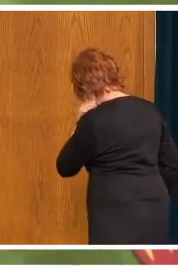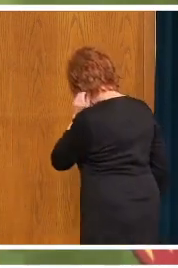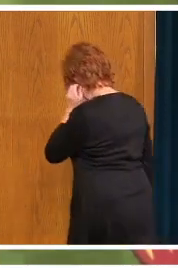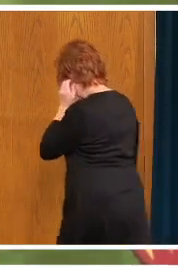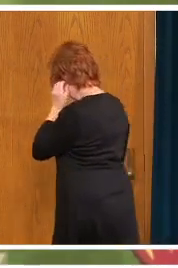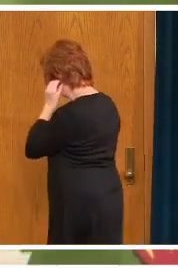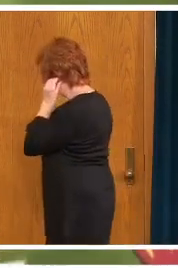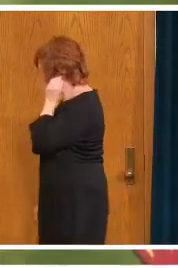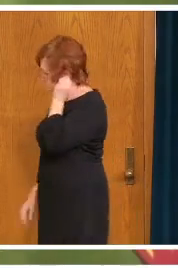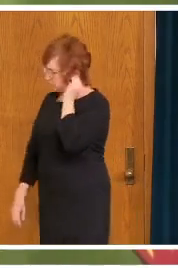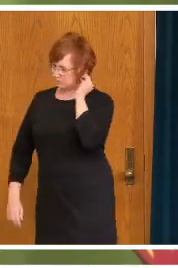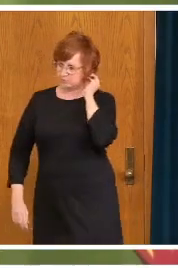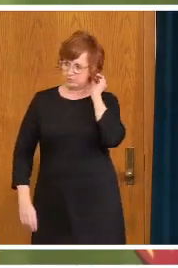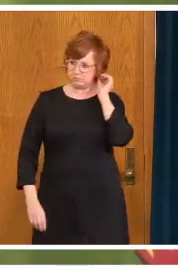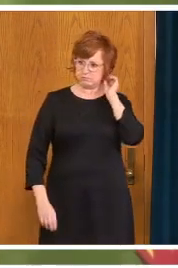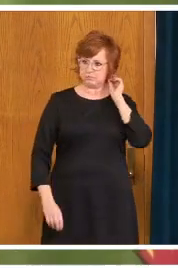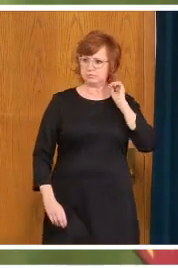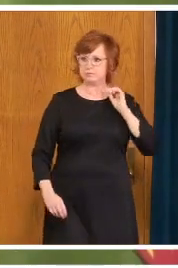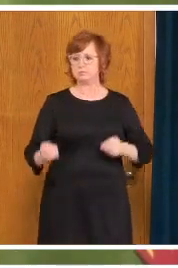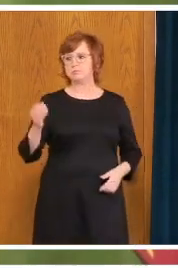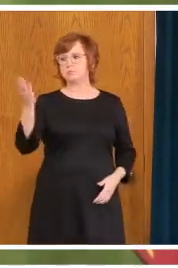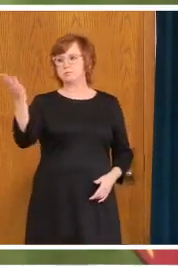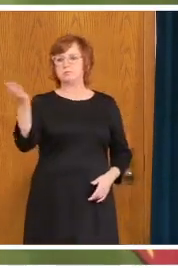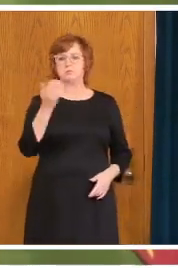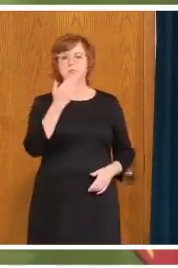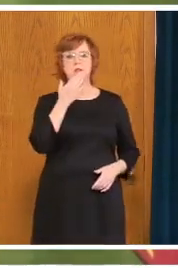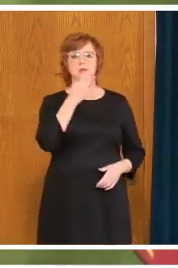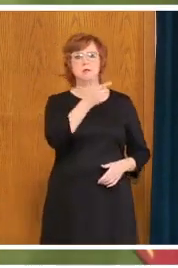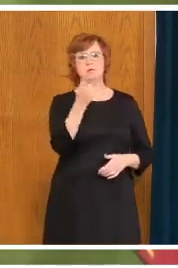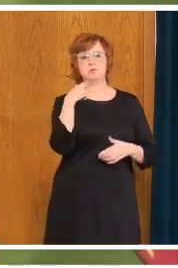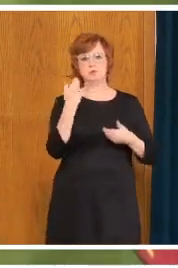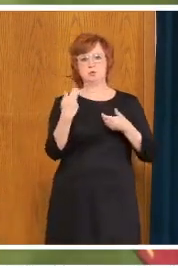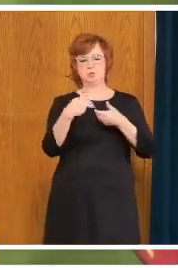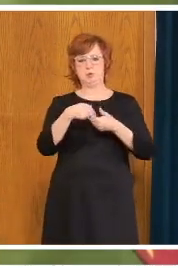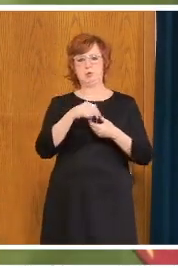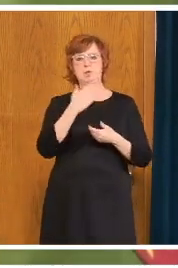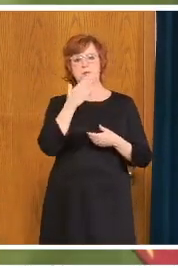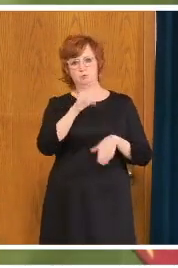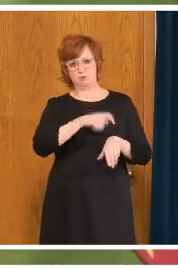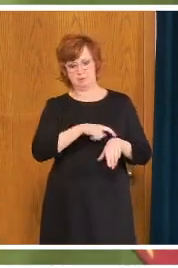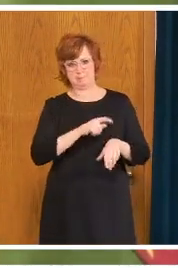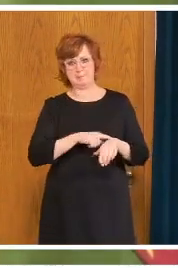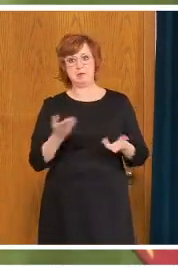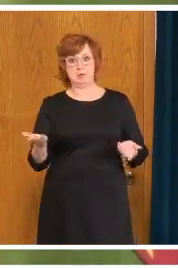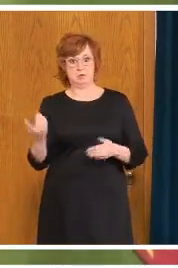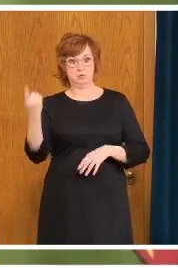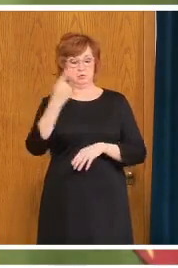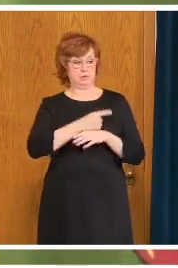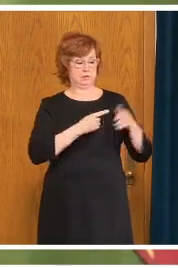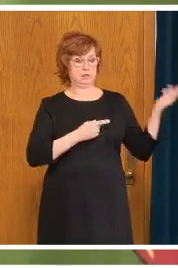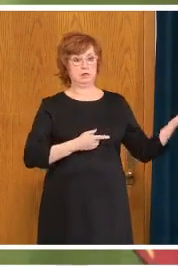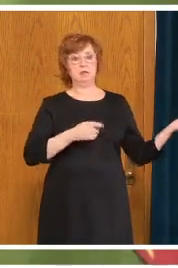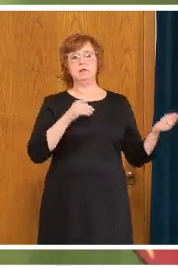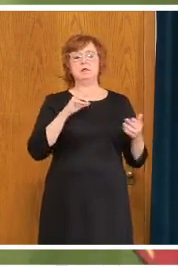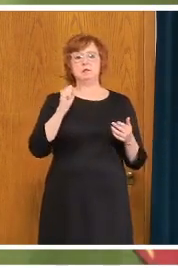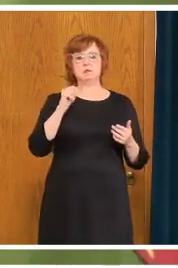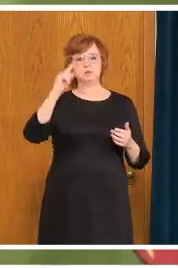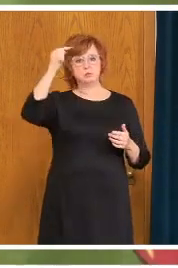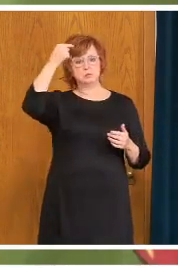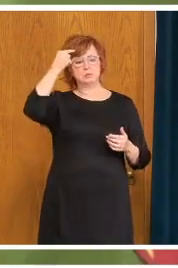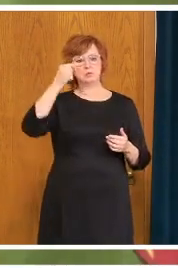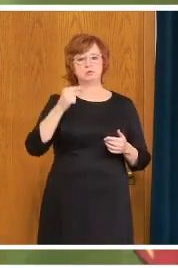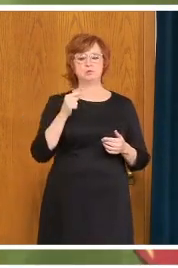Thank you everyone for taking the time to join us today. We have Saskatchewan's Minister of Health, Paul Merriman, as well. Joining us virtually, we'll have